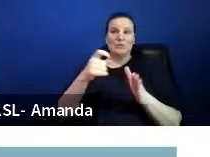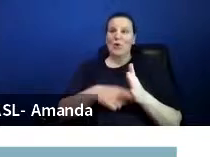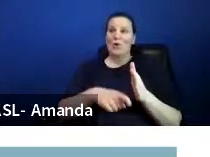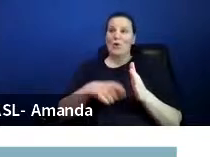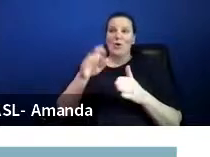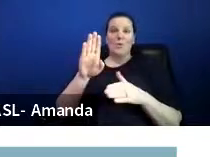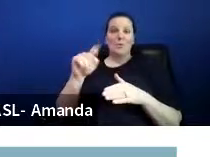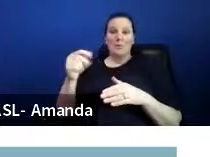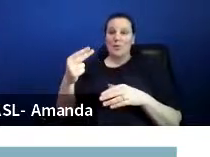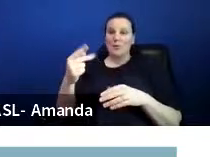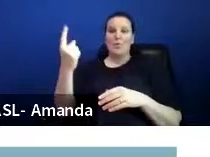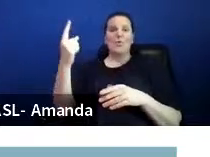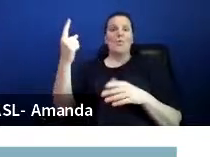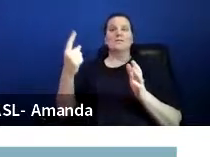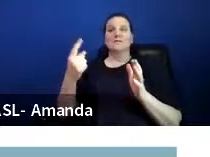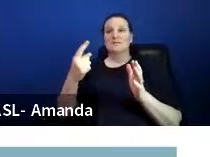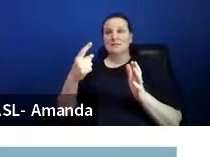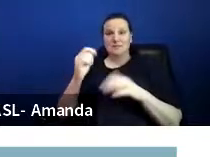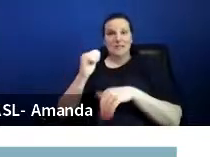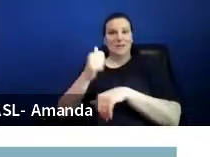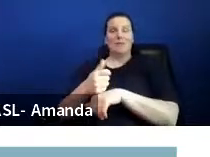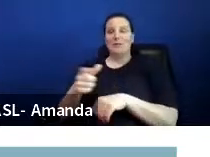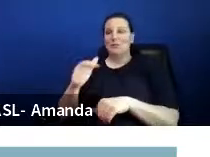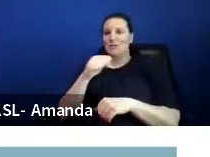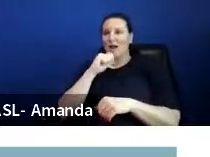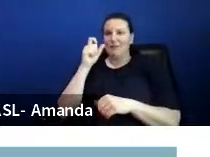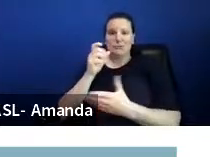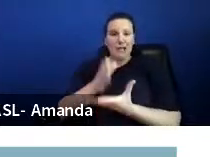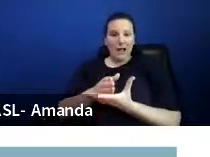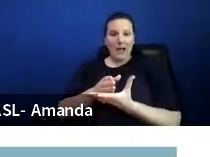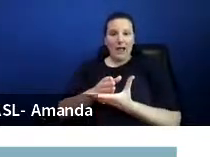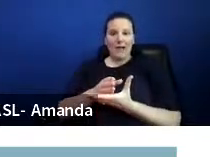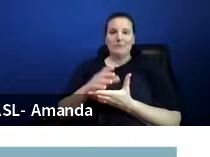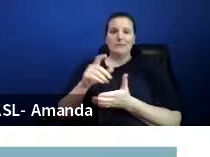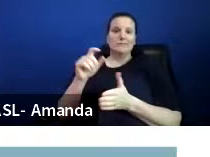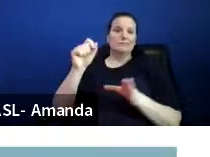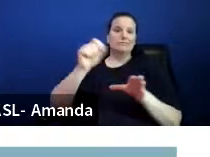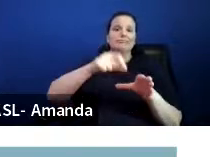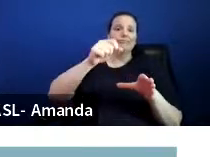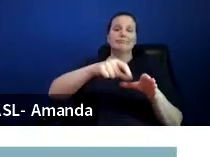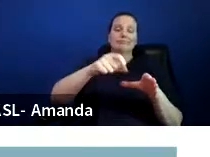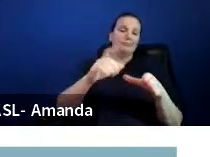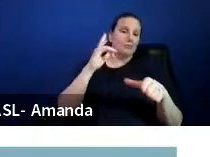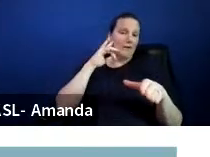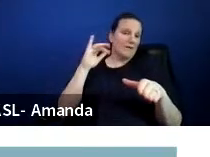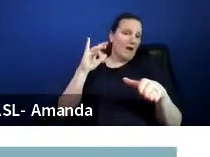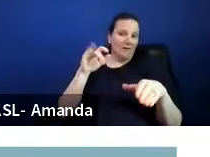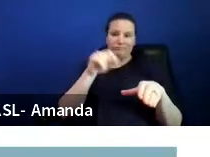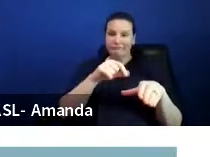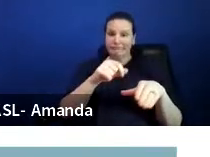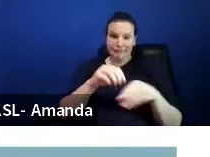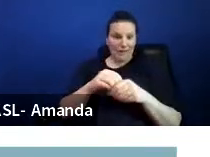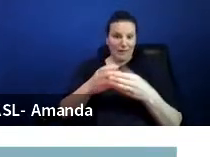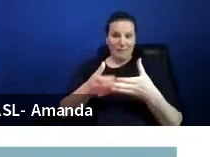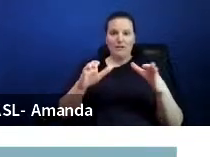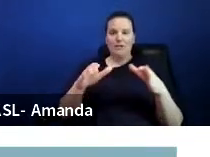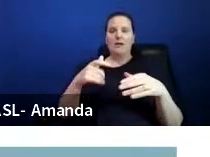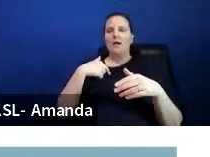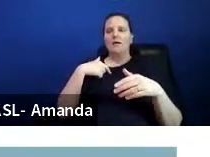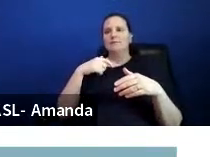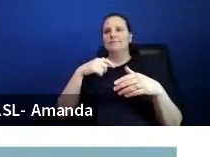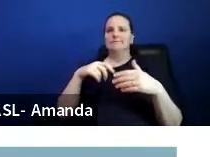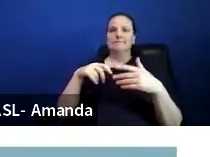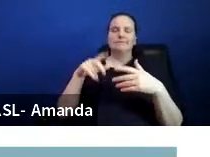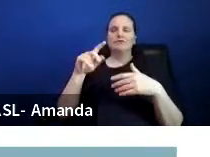tolling is implemented, you will not have to stop and throw your quarter in the bucket. I can pull the toll token out